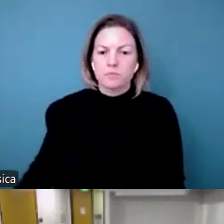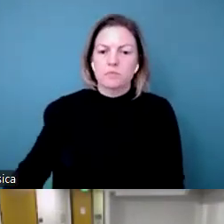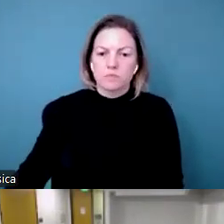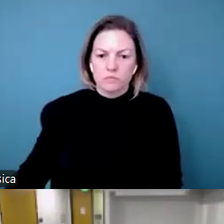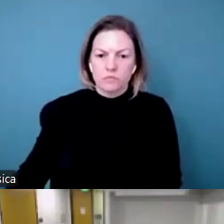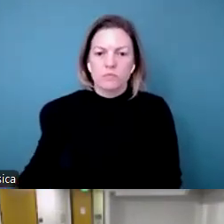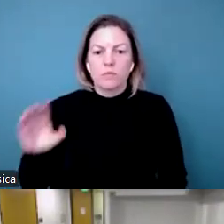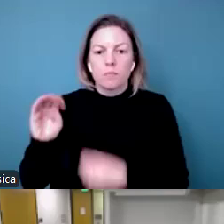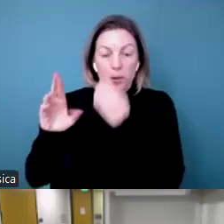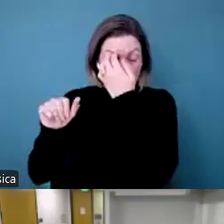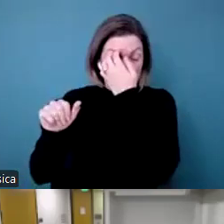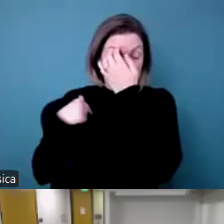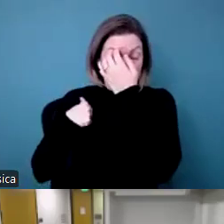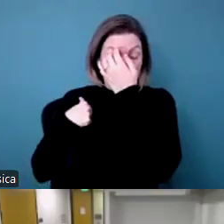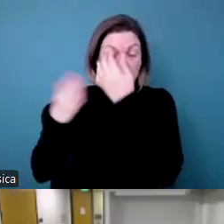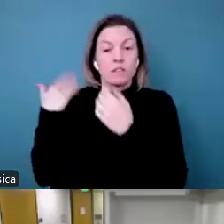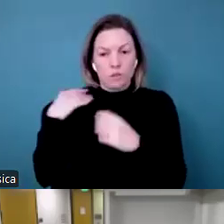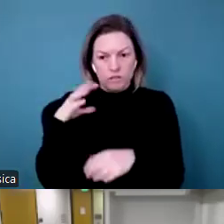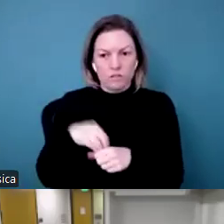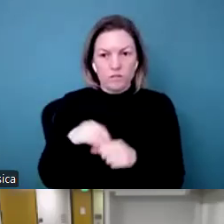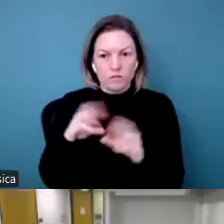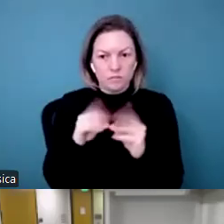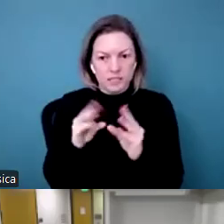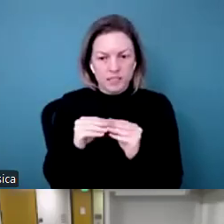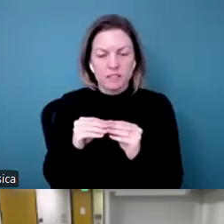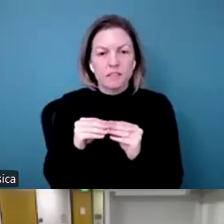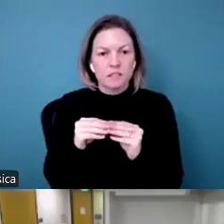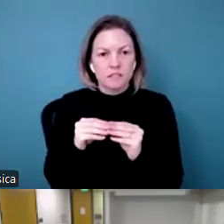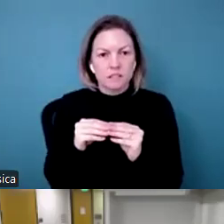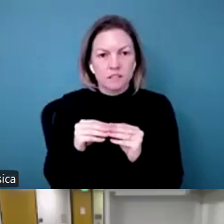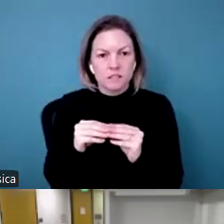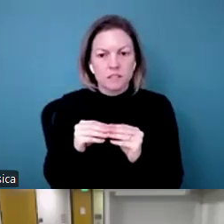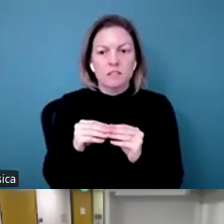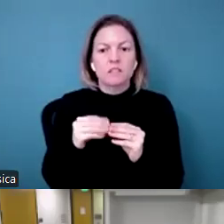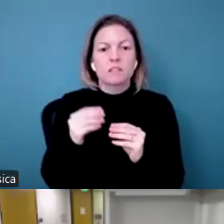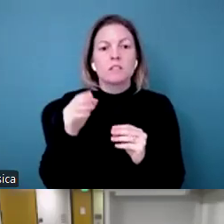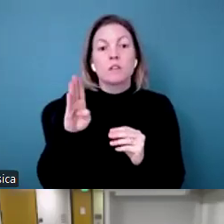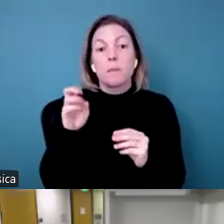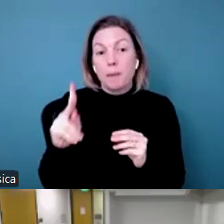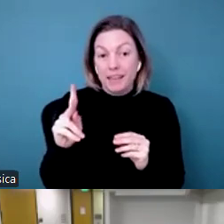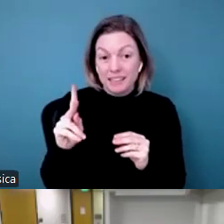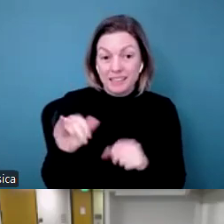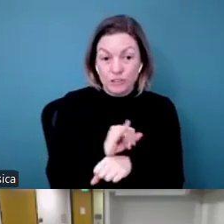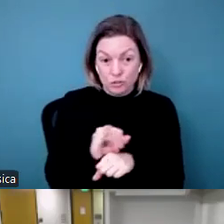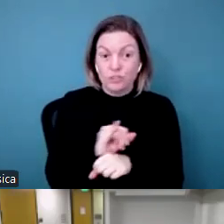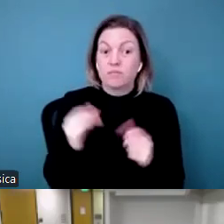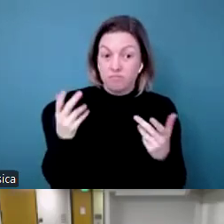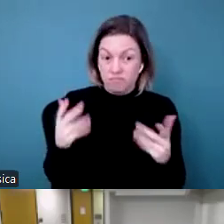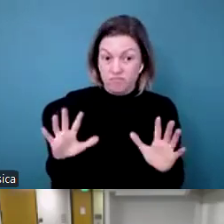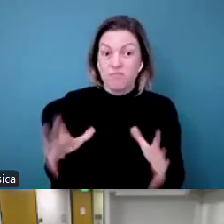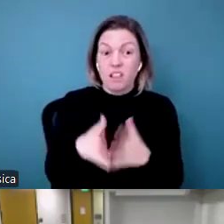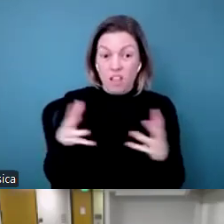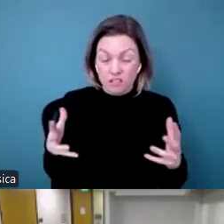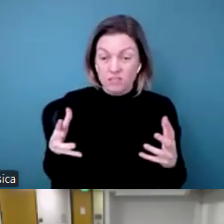I've been in meetings where there have been so the banking industry actually has done quite a bit in this space,